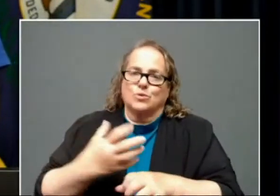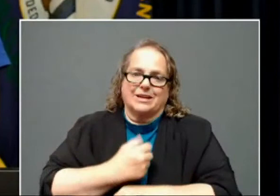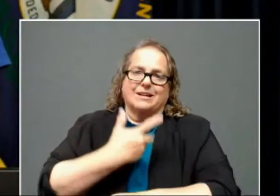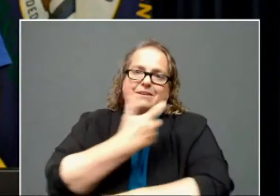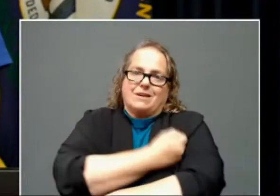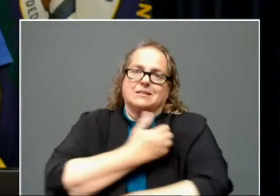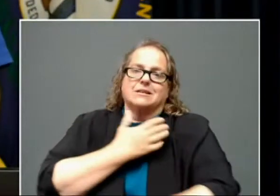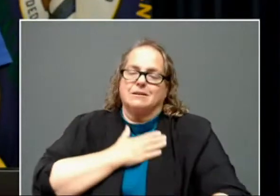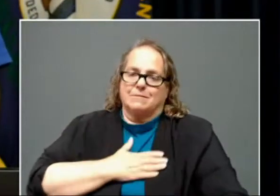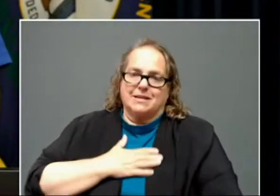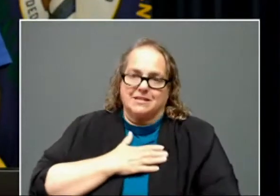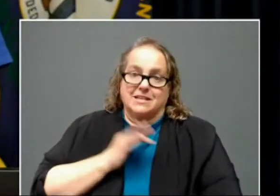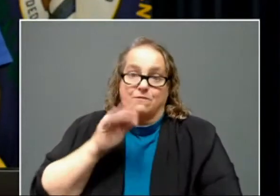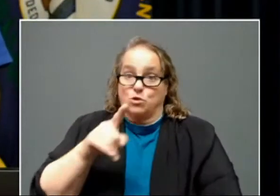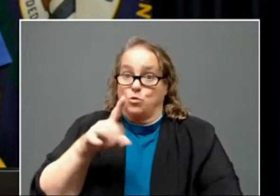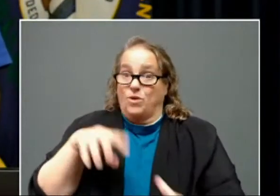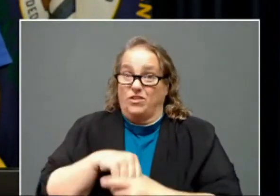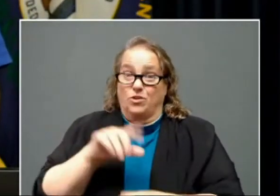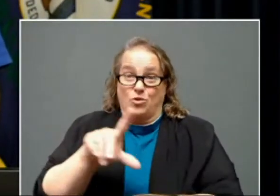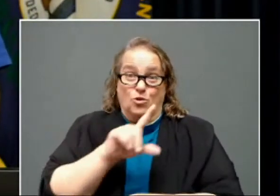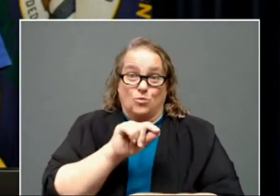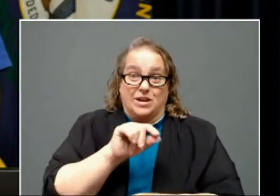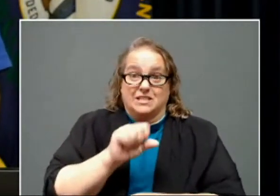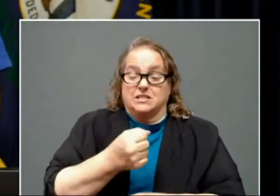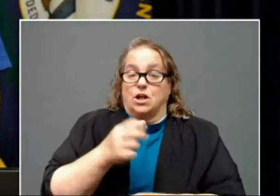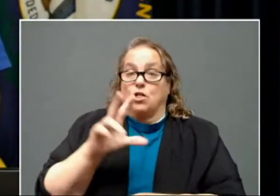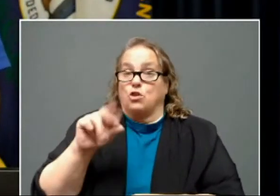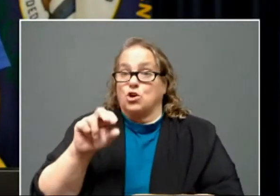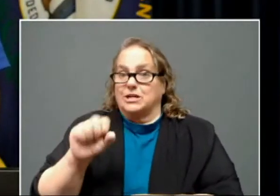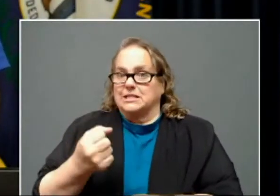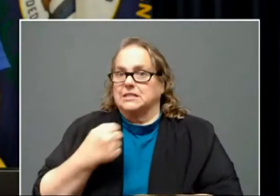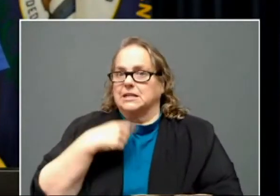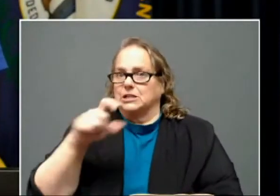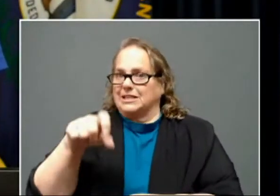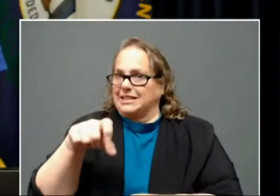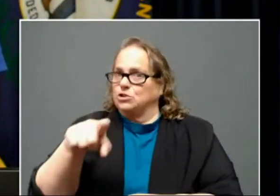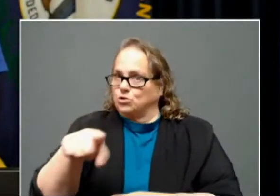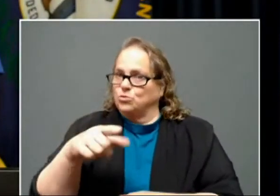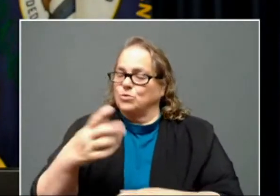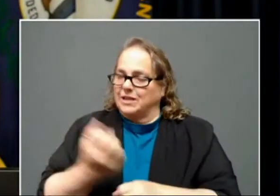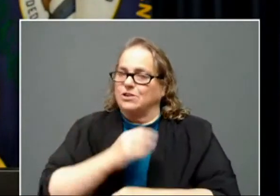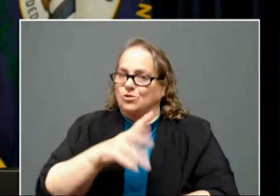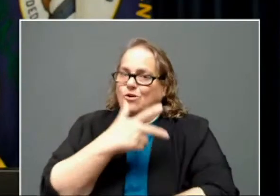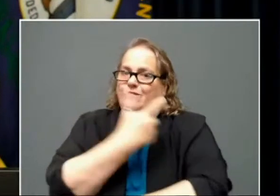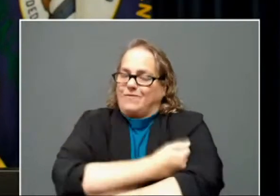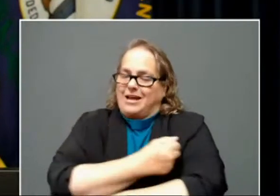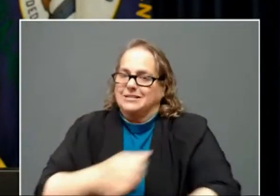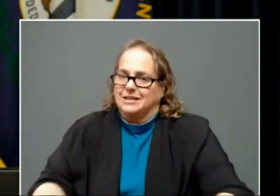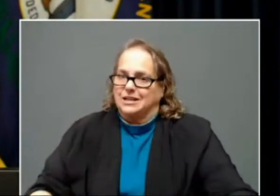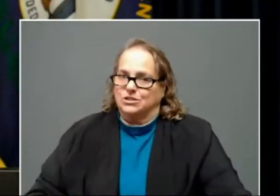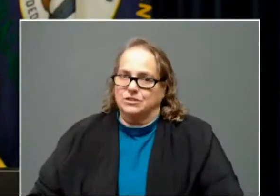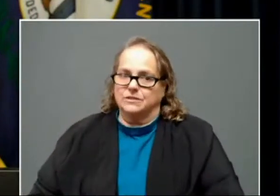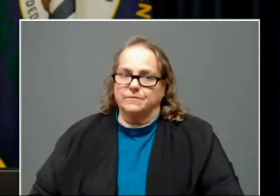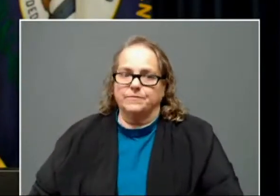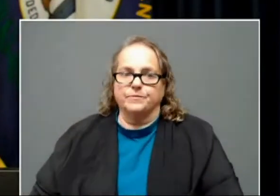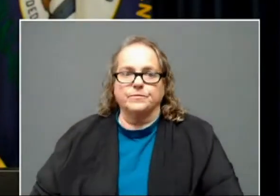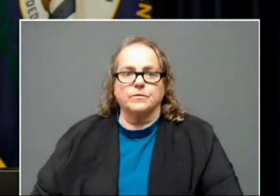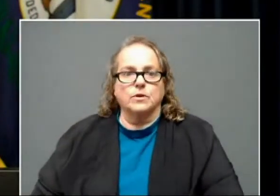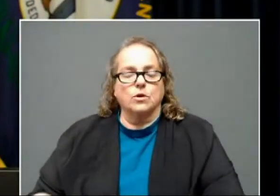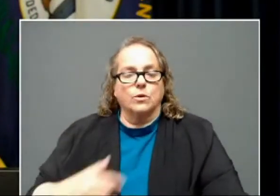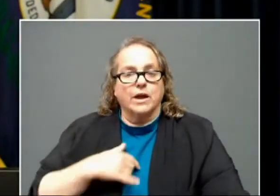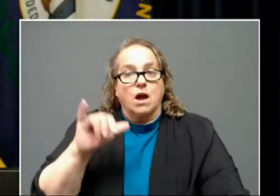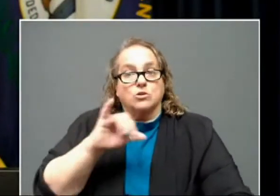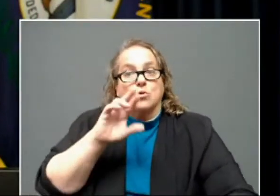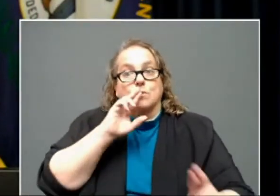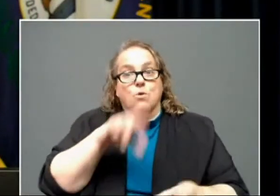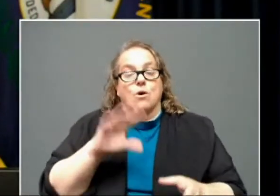your 20s or 30s. We really need you to get vaccinated. We're also reporting 8 total